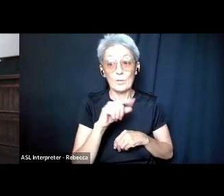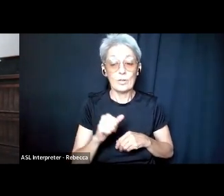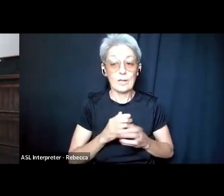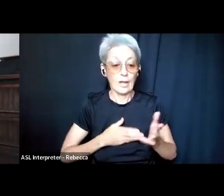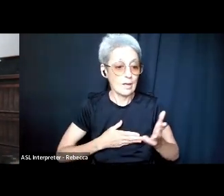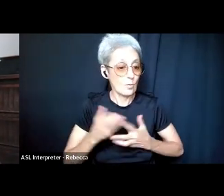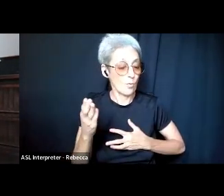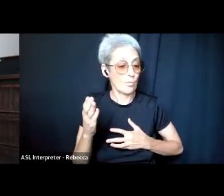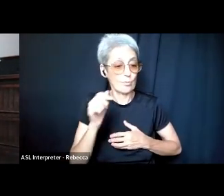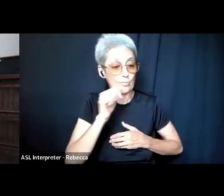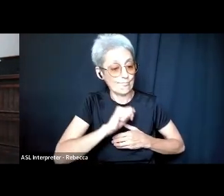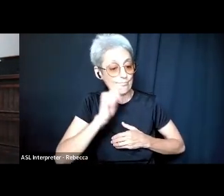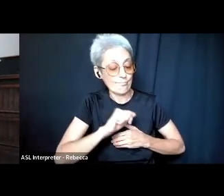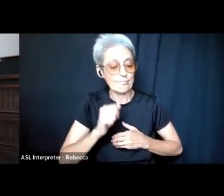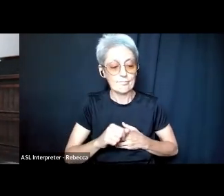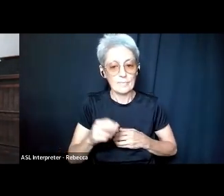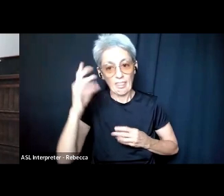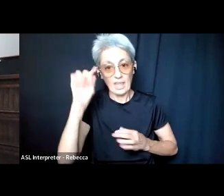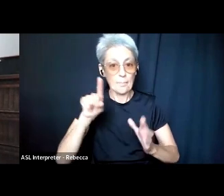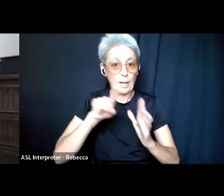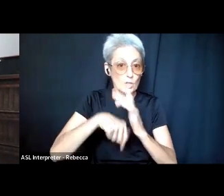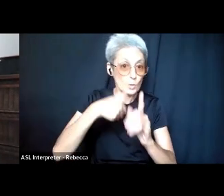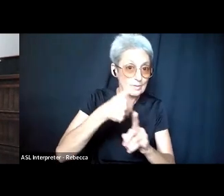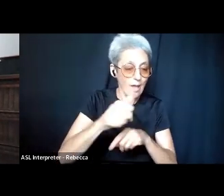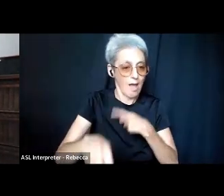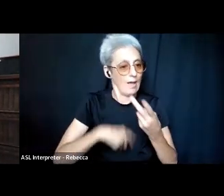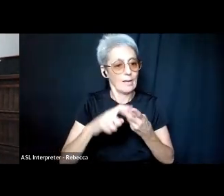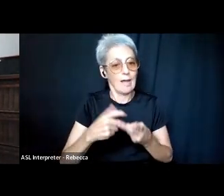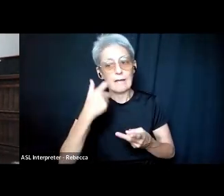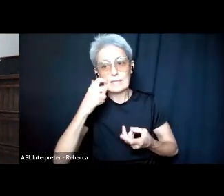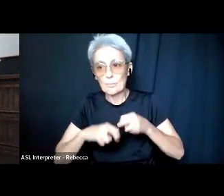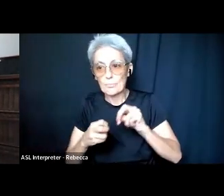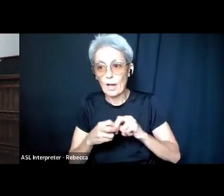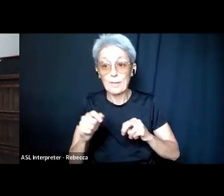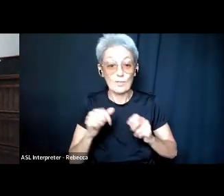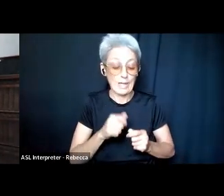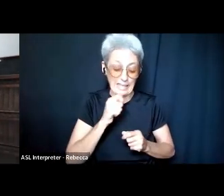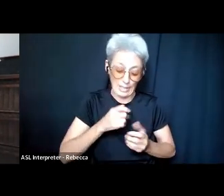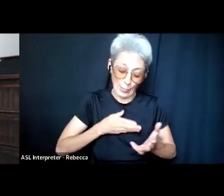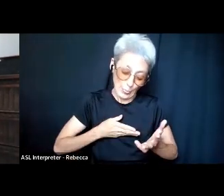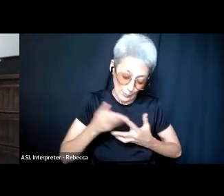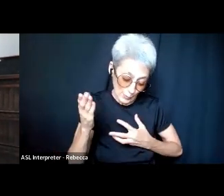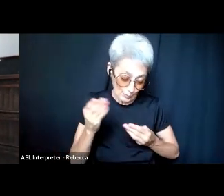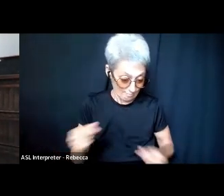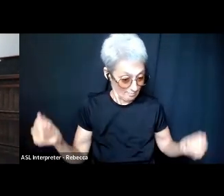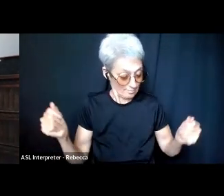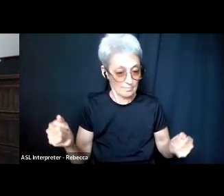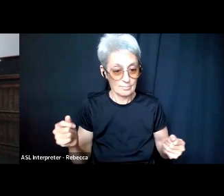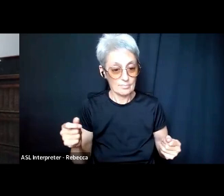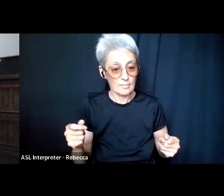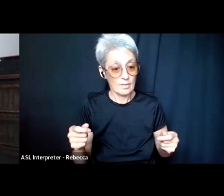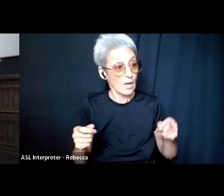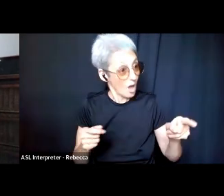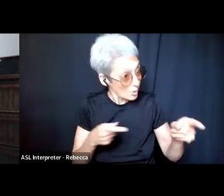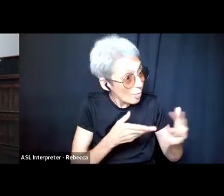suicidal thoughts or whether it's an addiction problem, if you can get through it and you're kind of like me, then maybe I can too. And